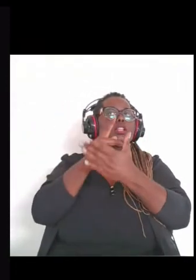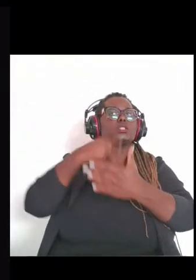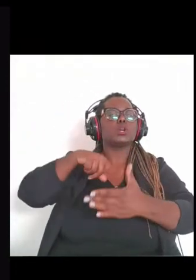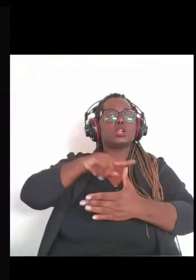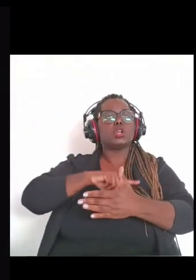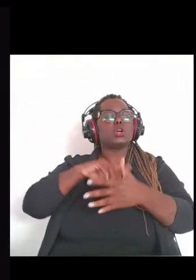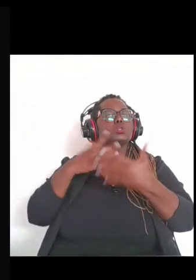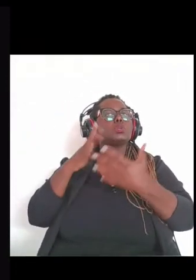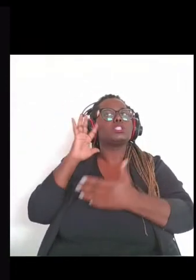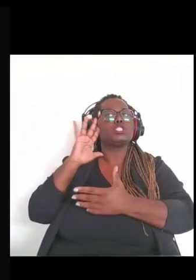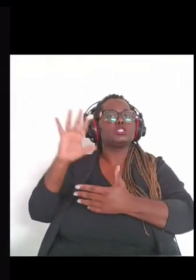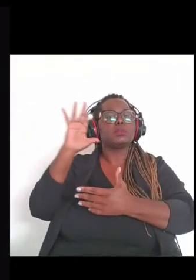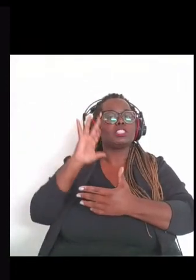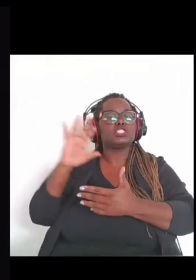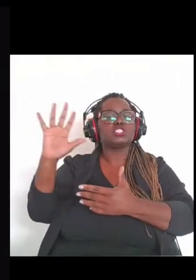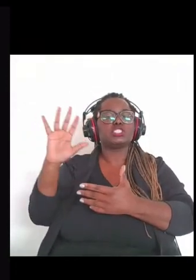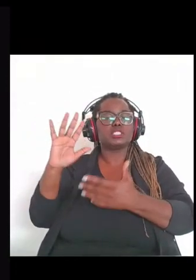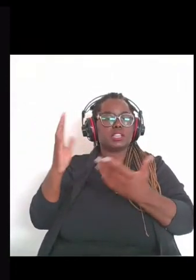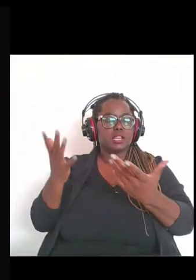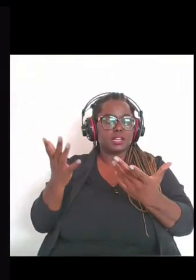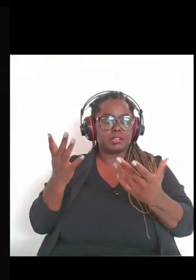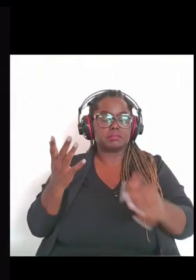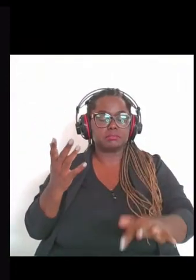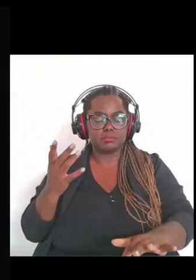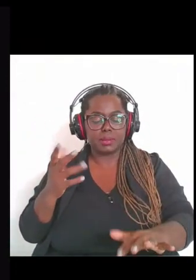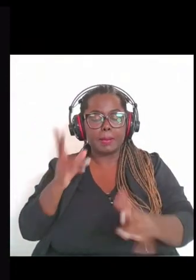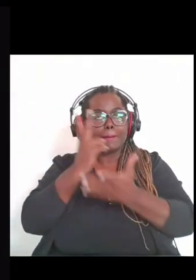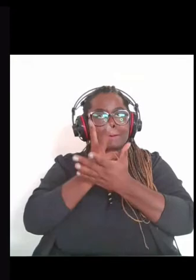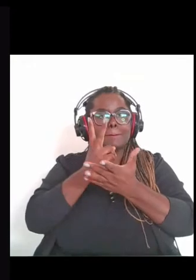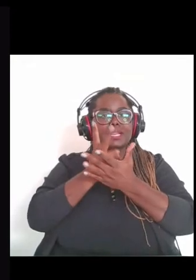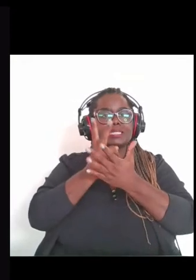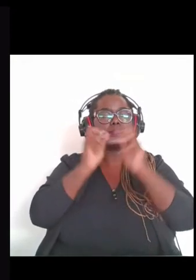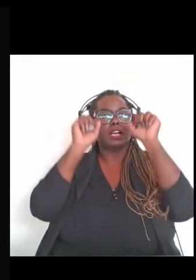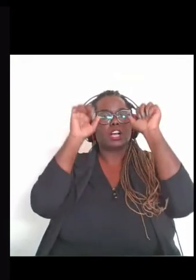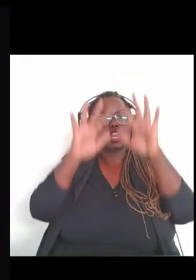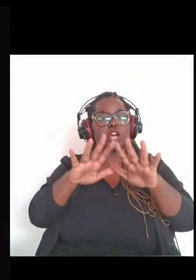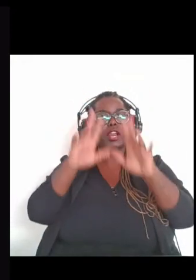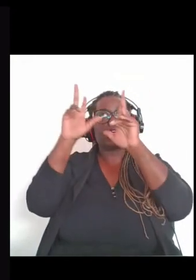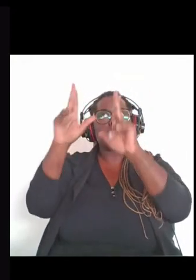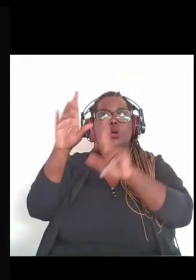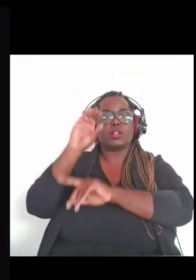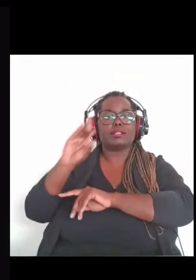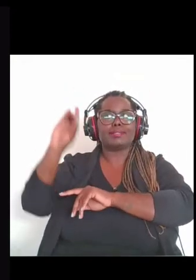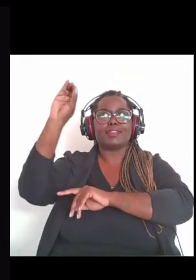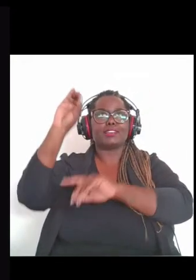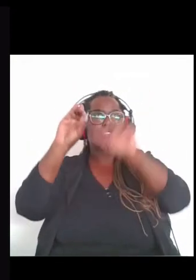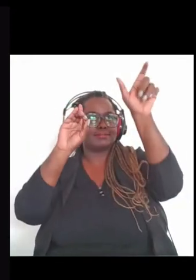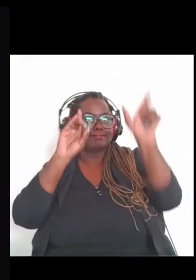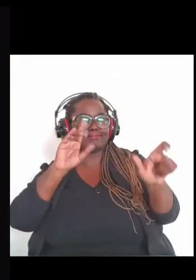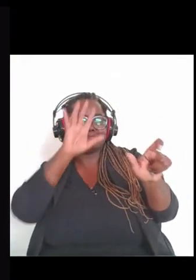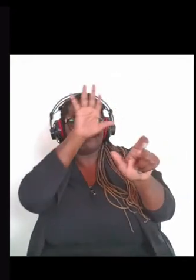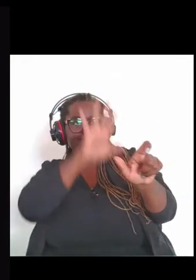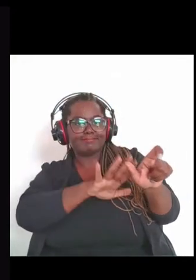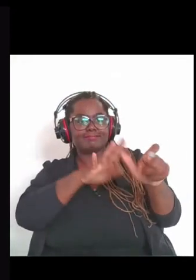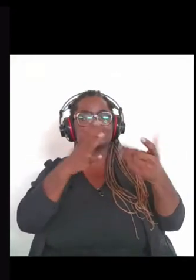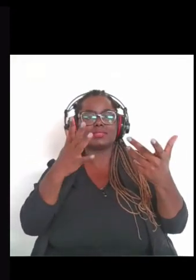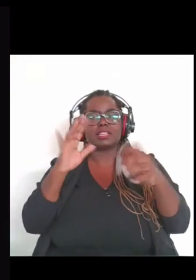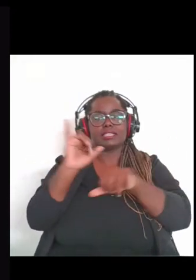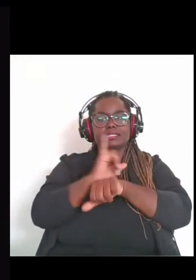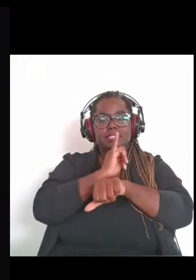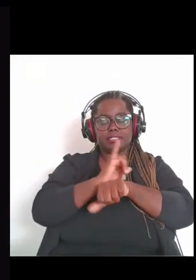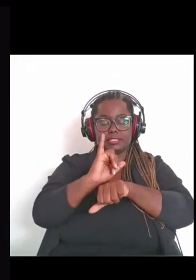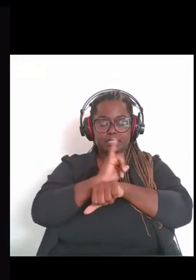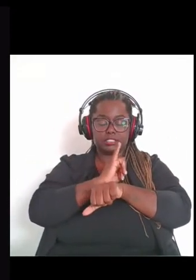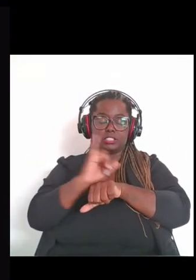with the same glory of God the access strategy here is significant